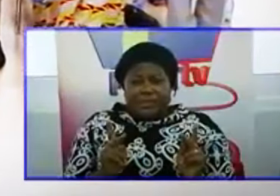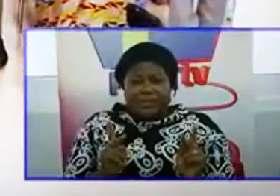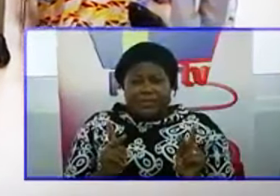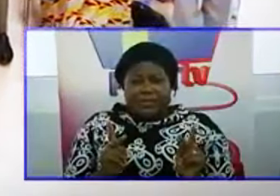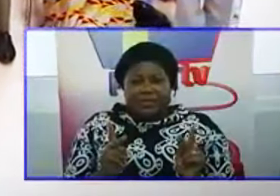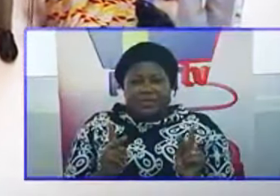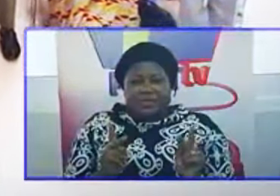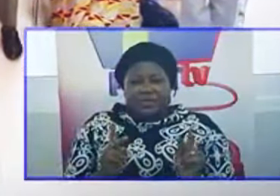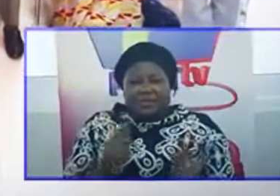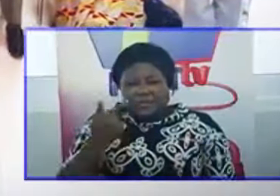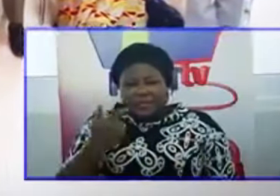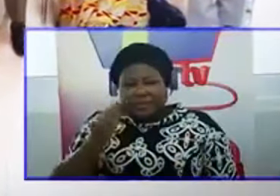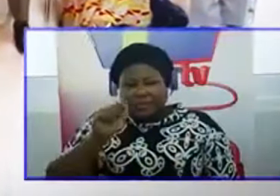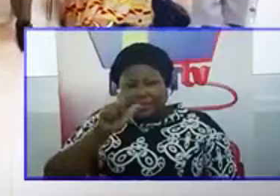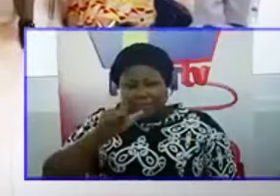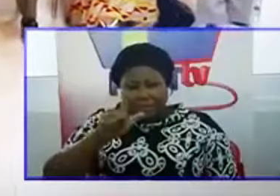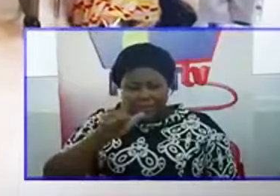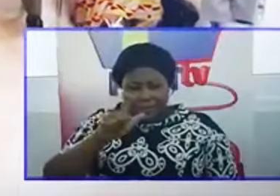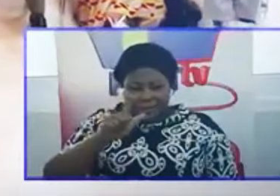Galatians 6,